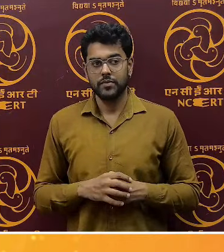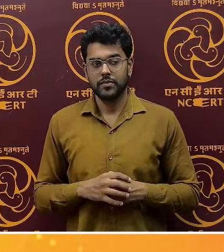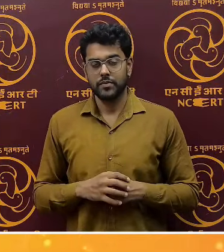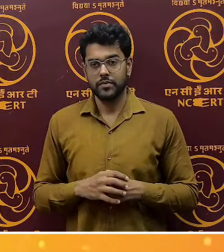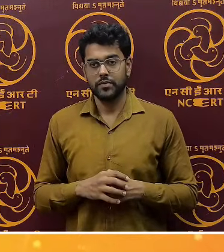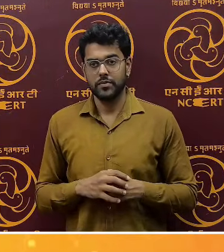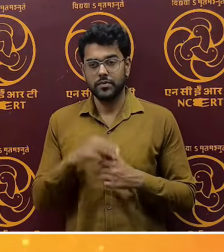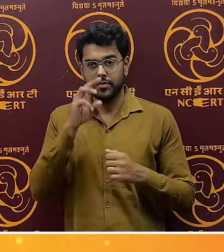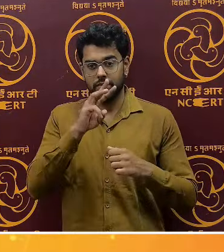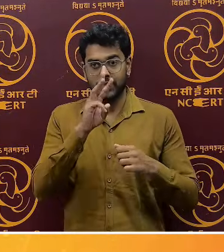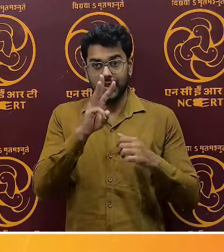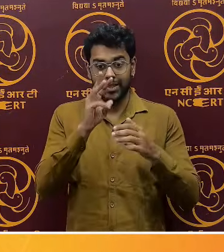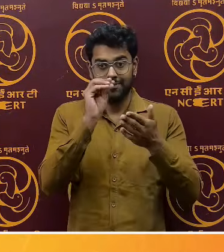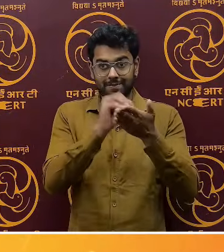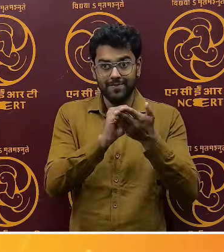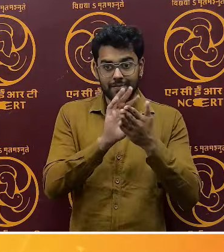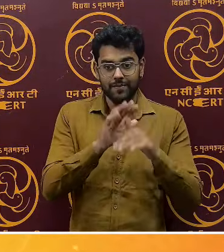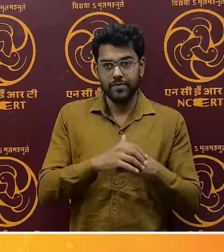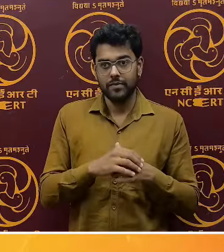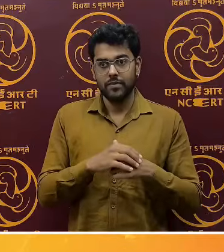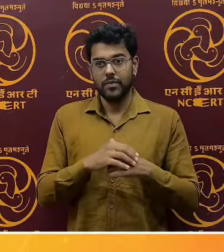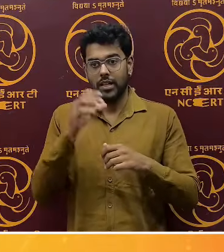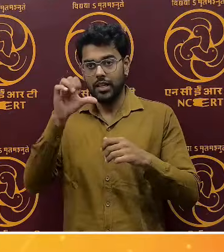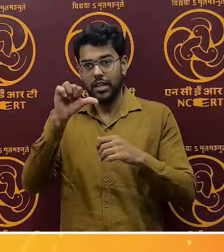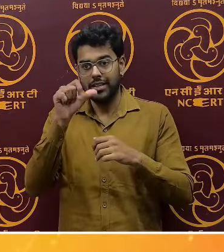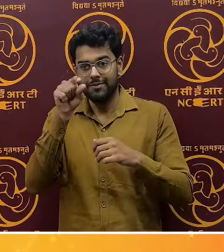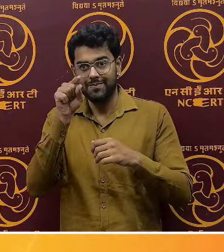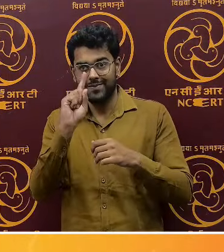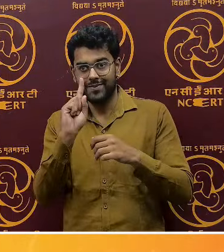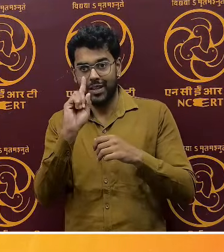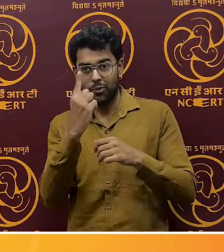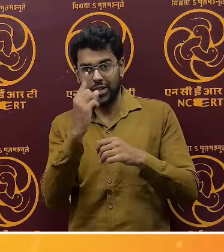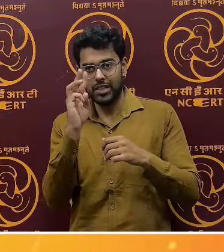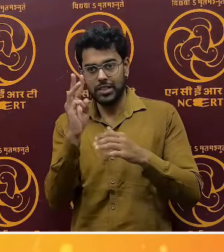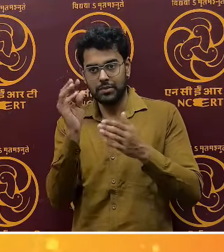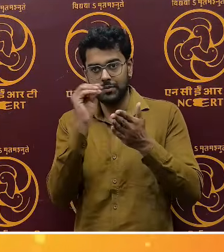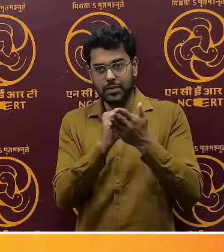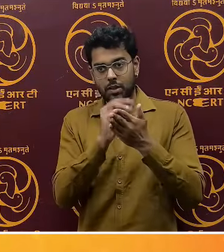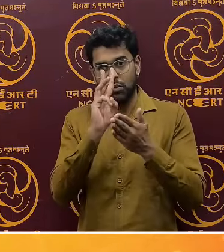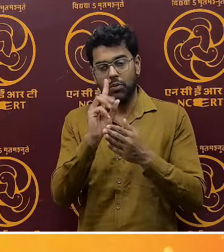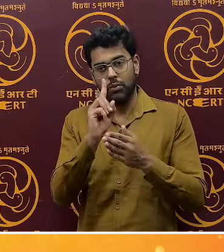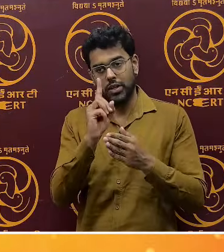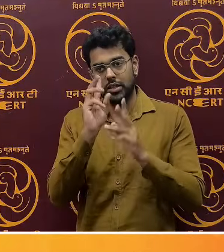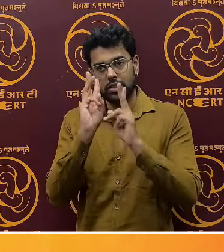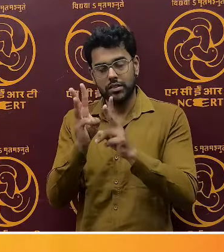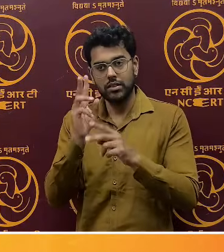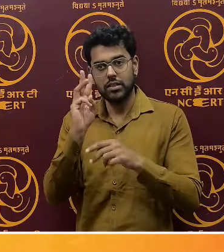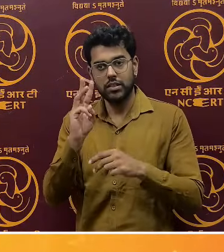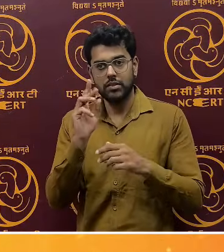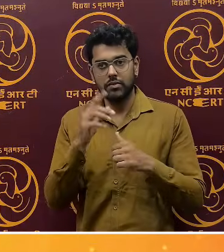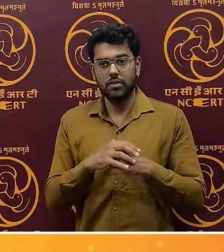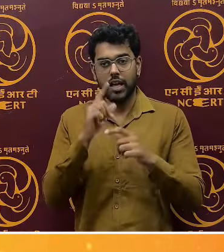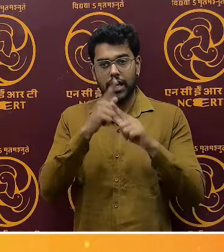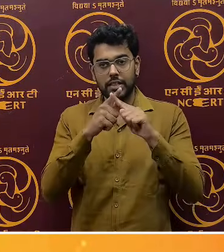and 3 will remain here. Out of 9 I have taken 1 3 out and 1 is here, and x I have taken